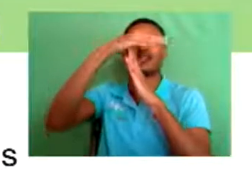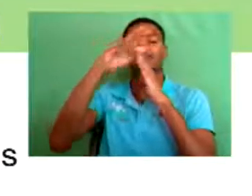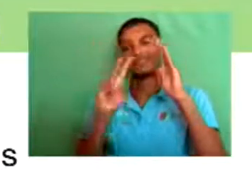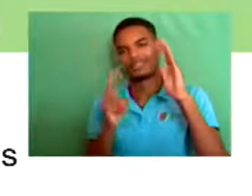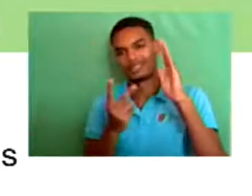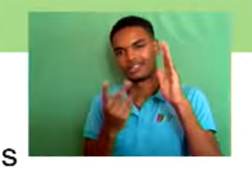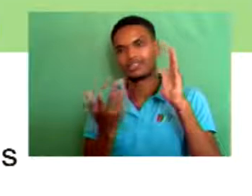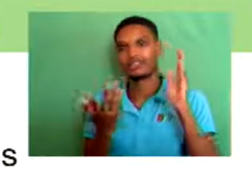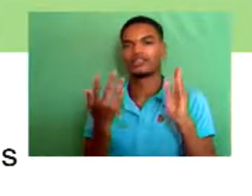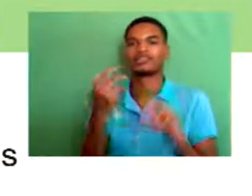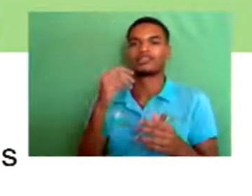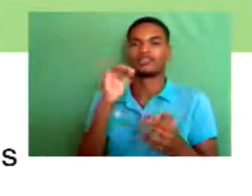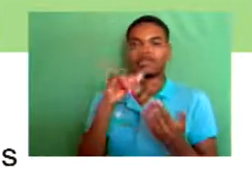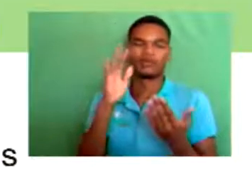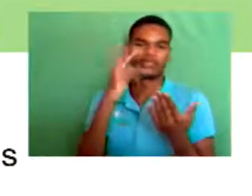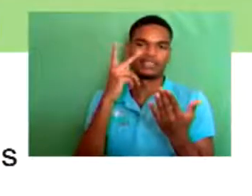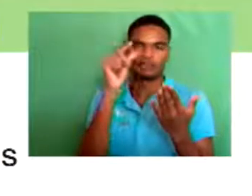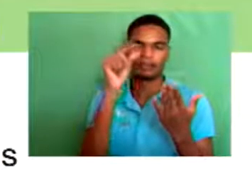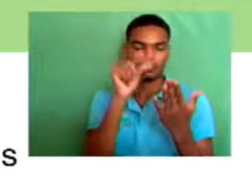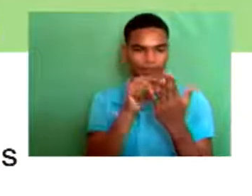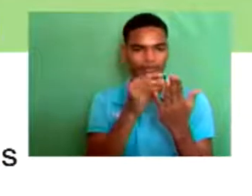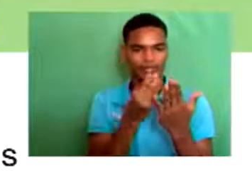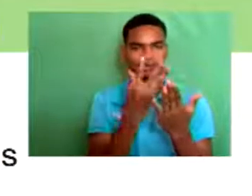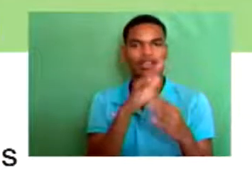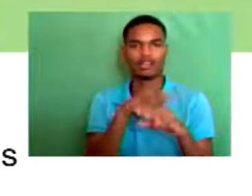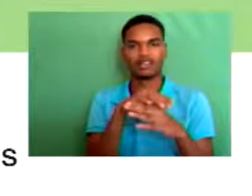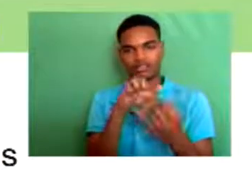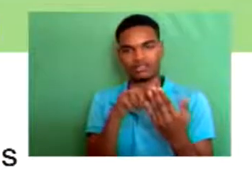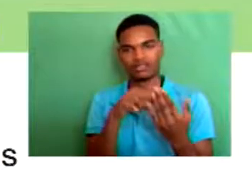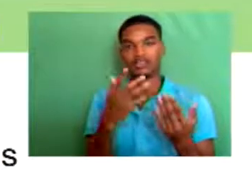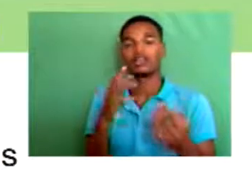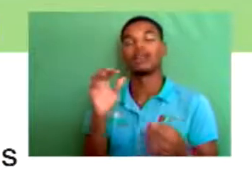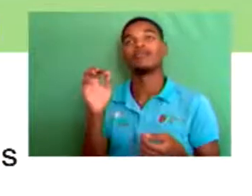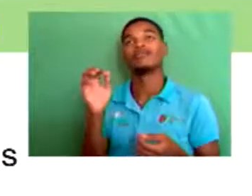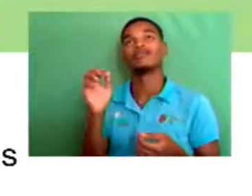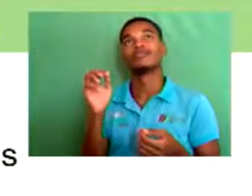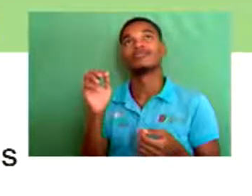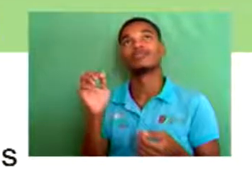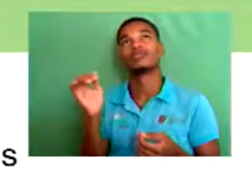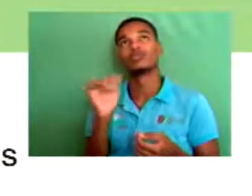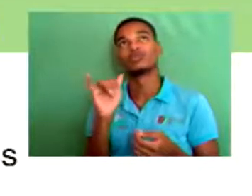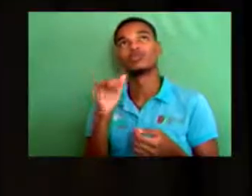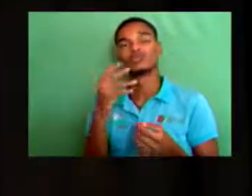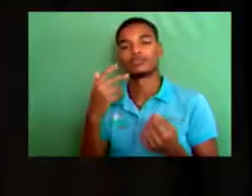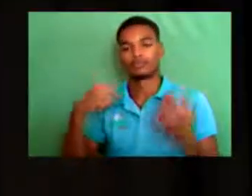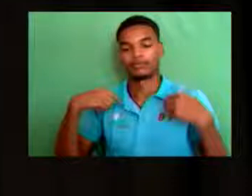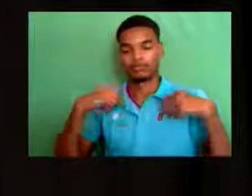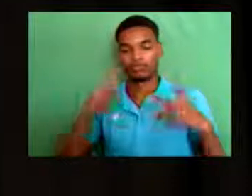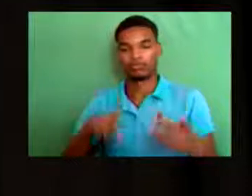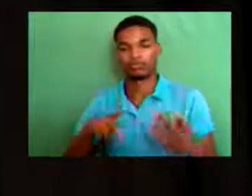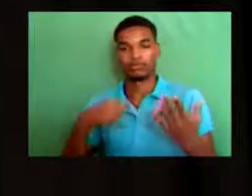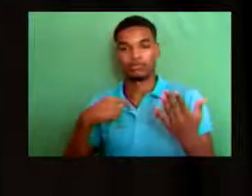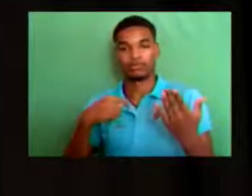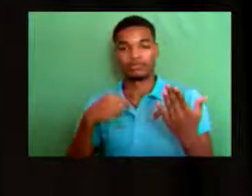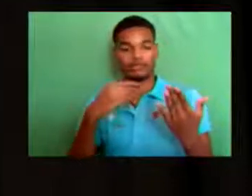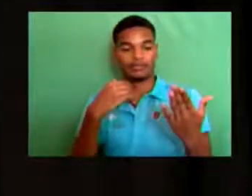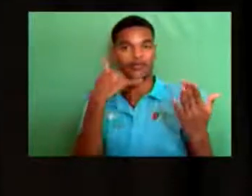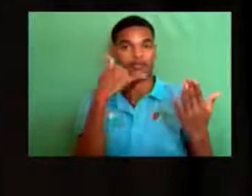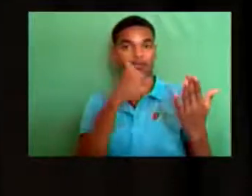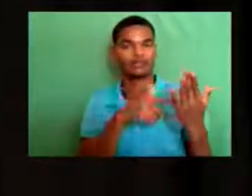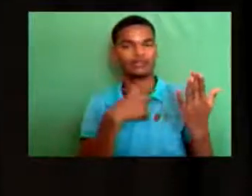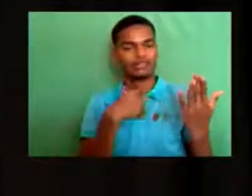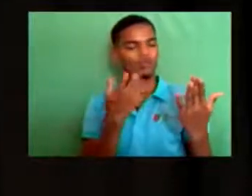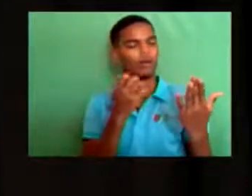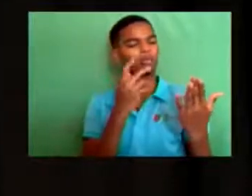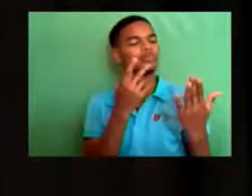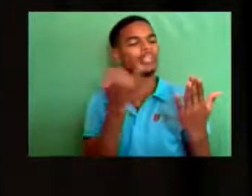audience, I guess in ATSC 3.0, we start calling them customers now. The viewer gets to select through and see if they want to see that message and how